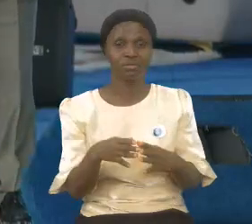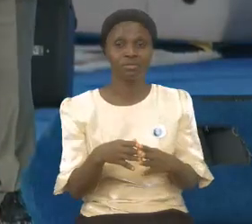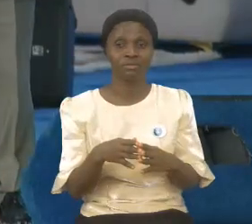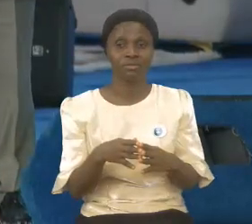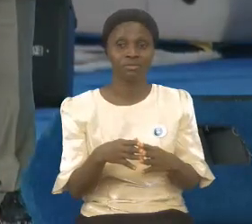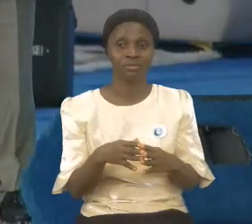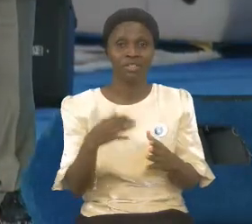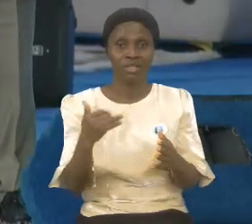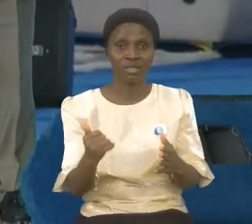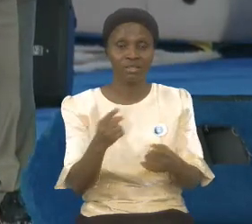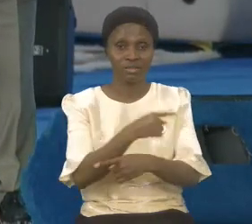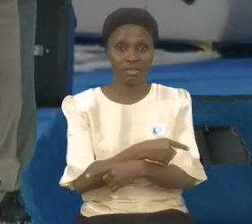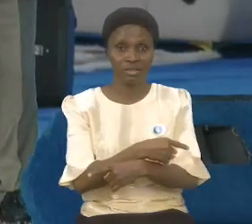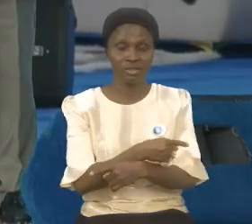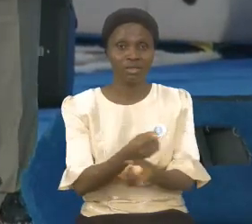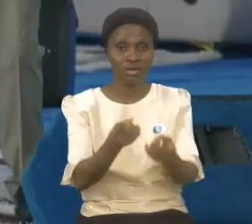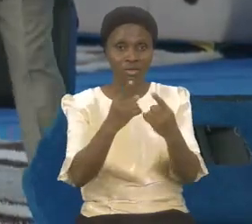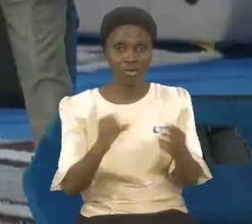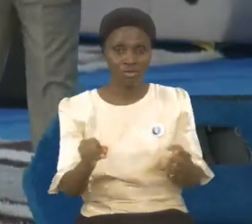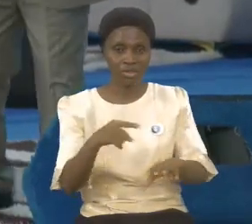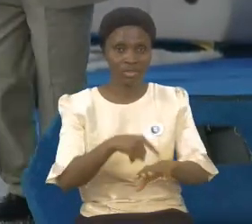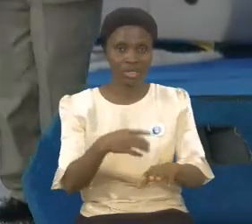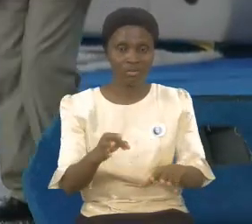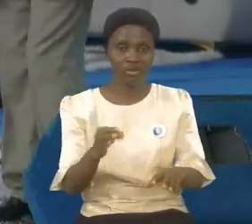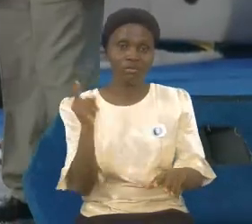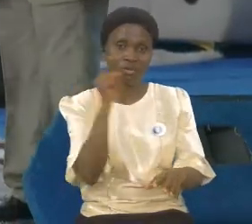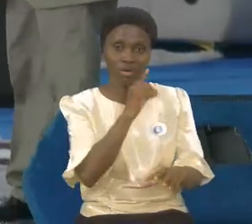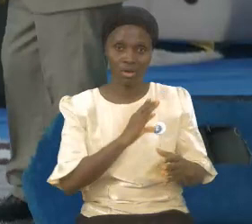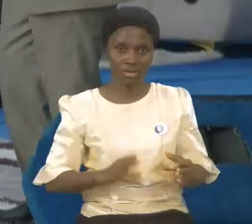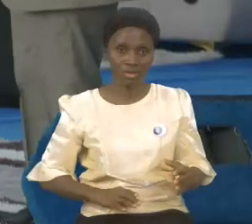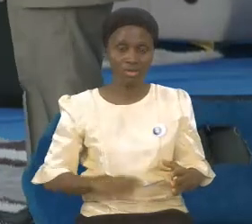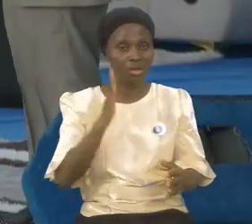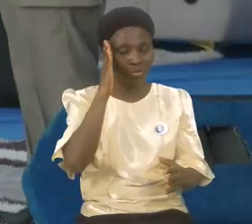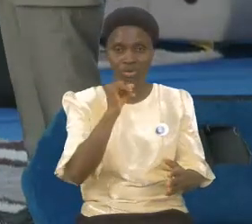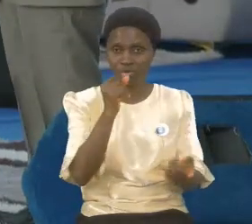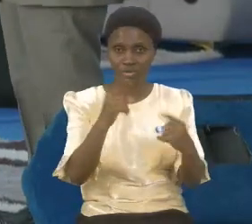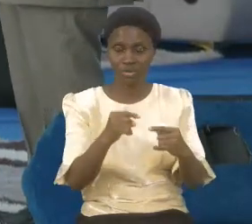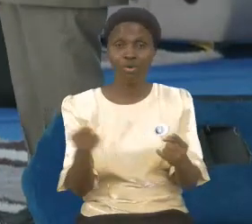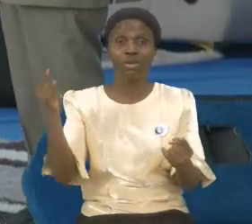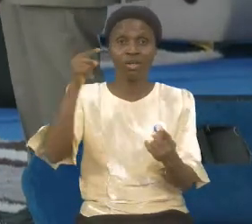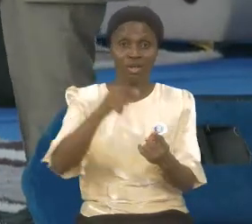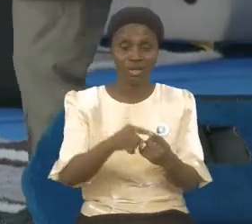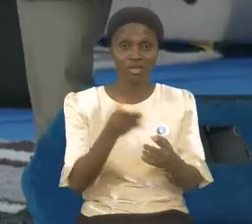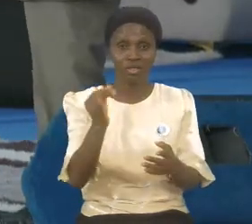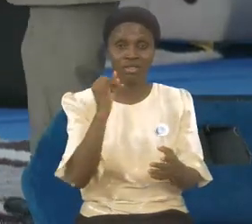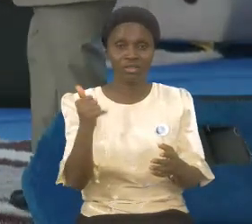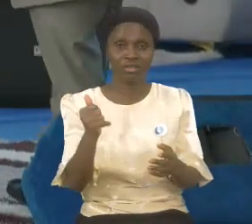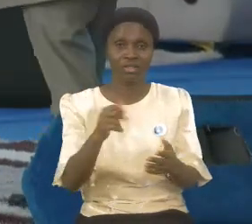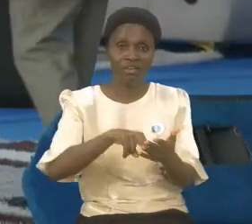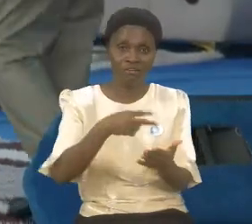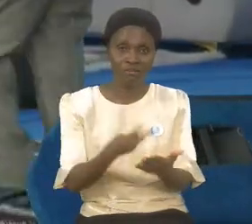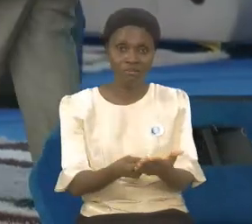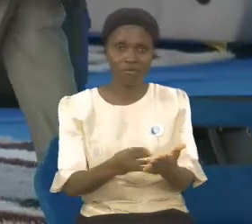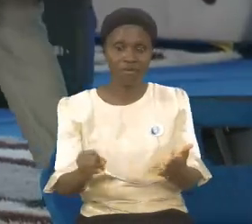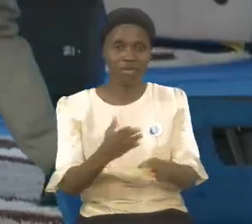the time of the Antichrist will not come except there's a falling away first. What does that mean? The